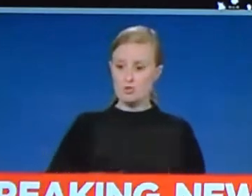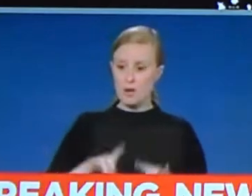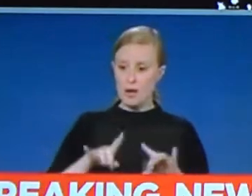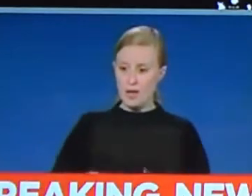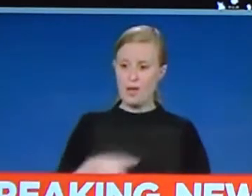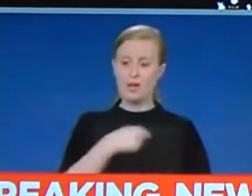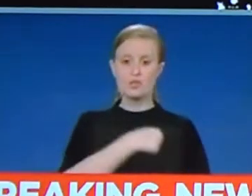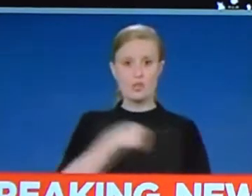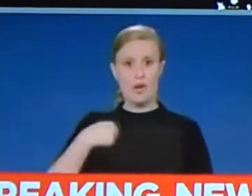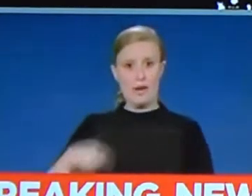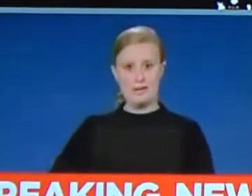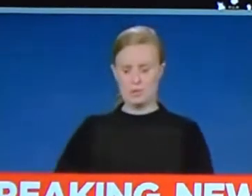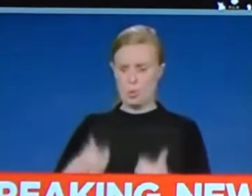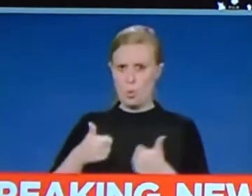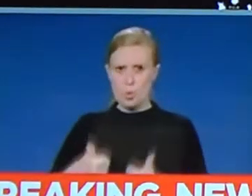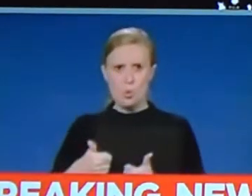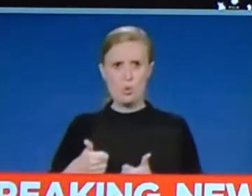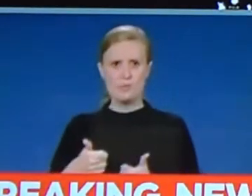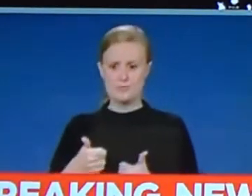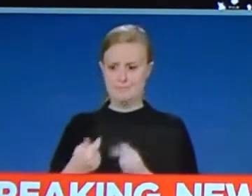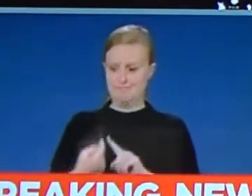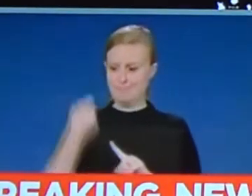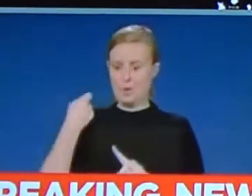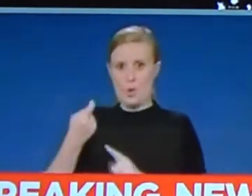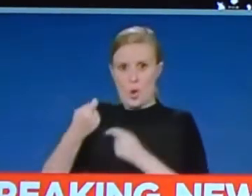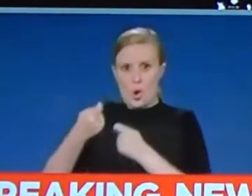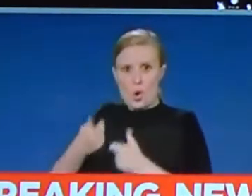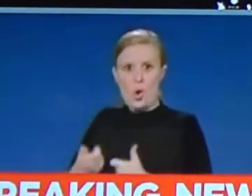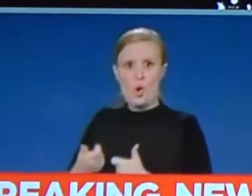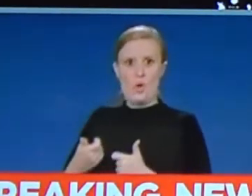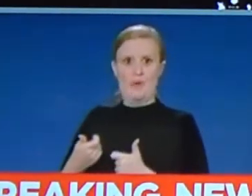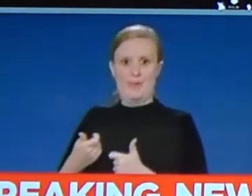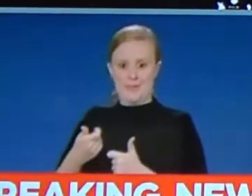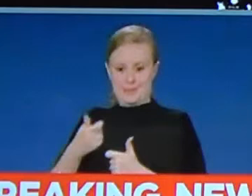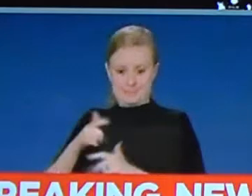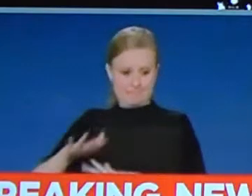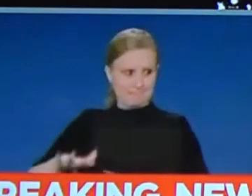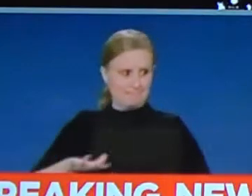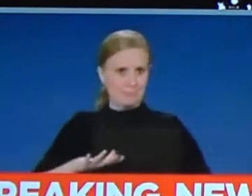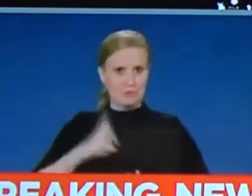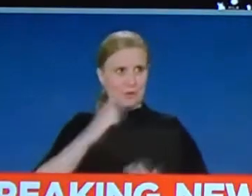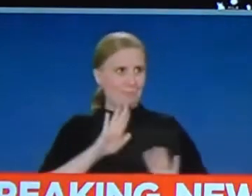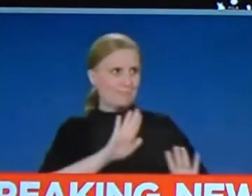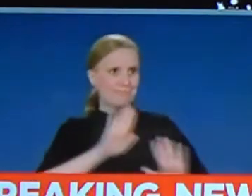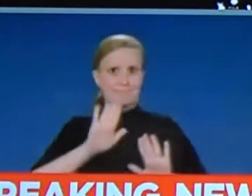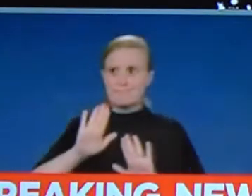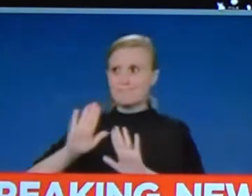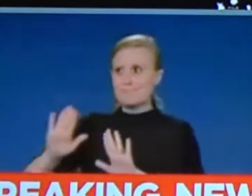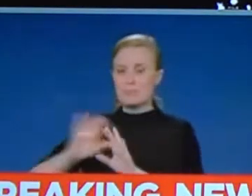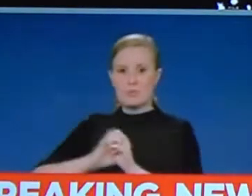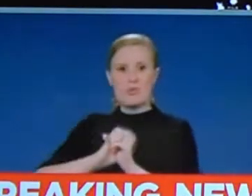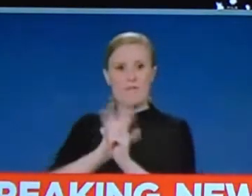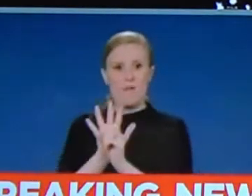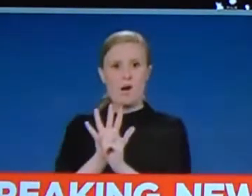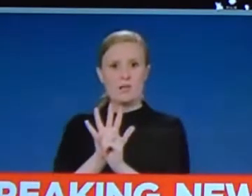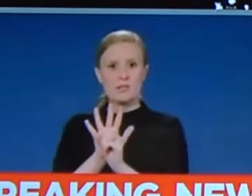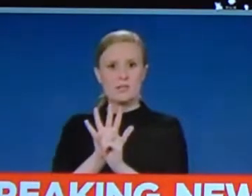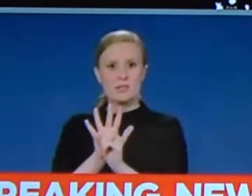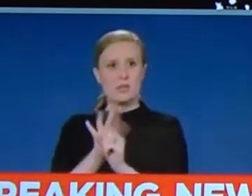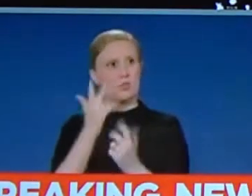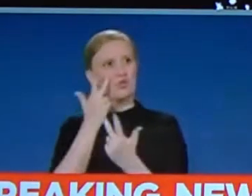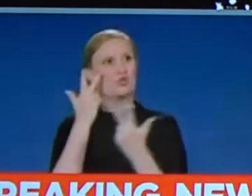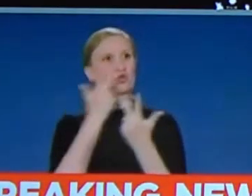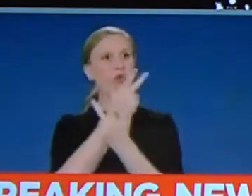coronavirus. They have been an early example to the rest of the country as the broader implications are now